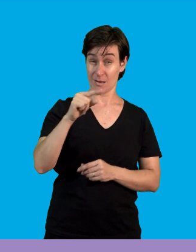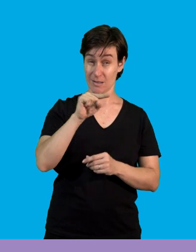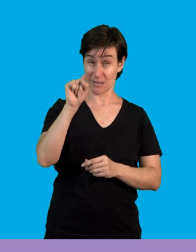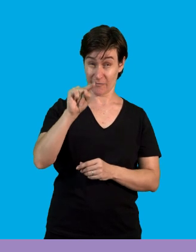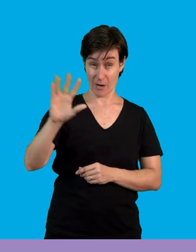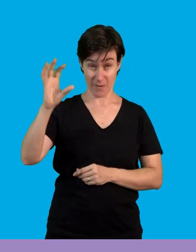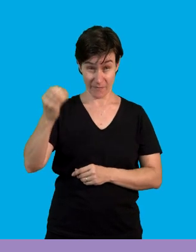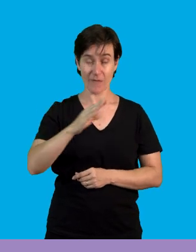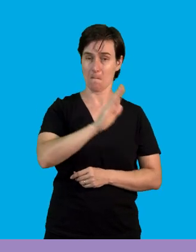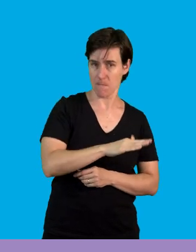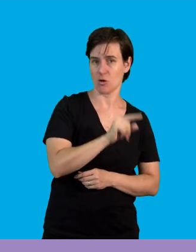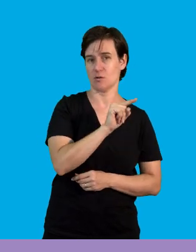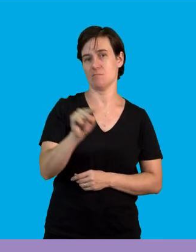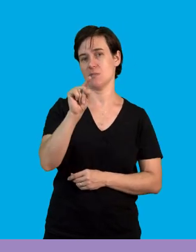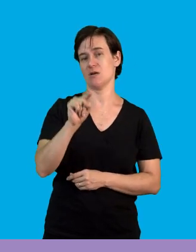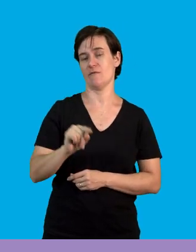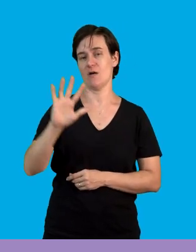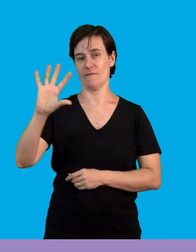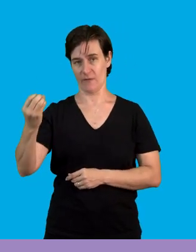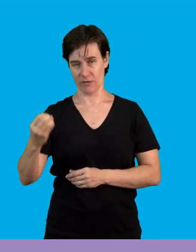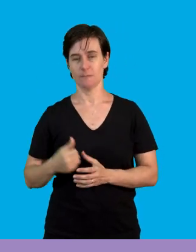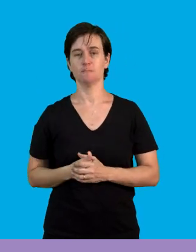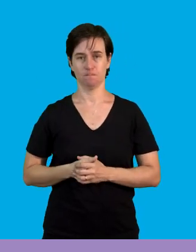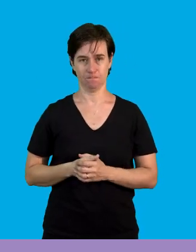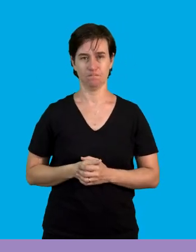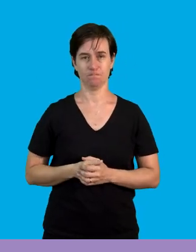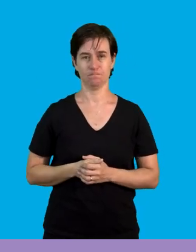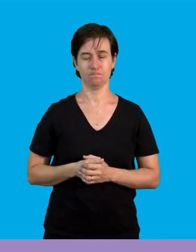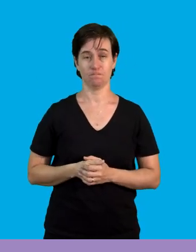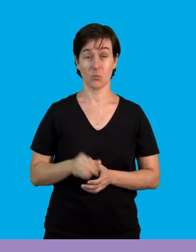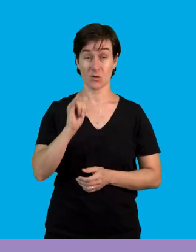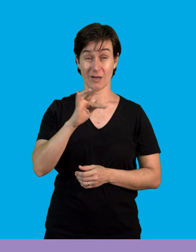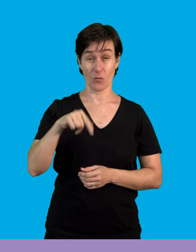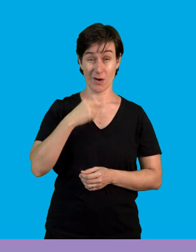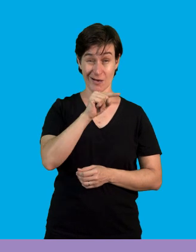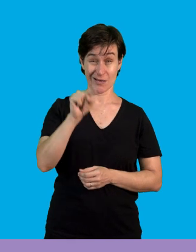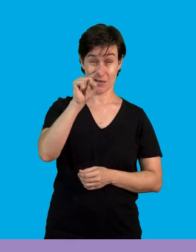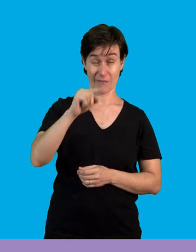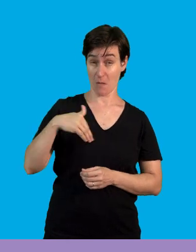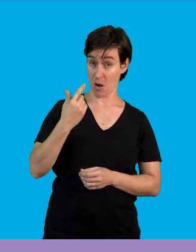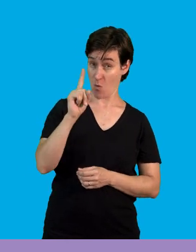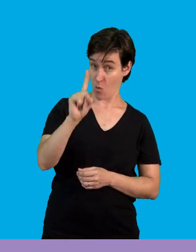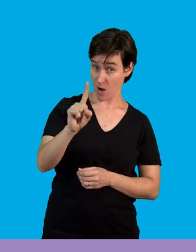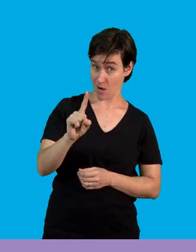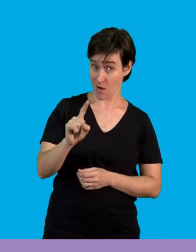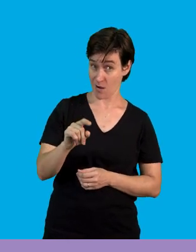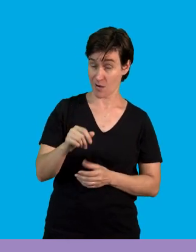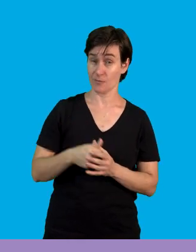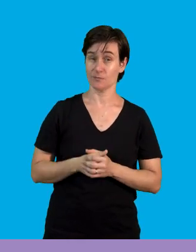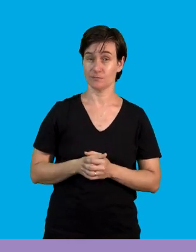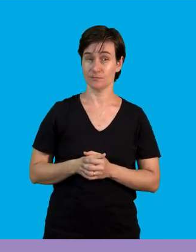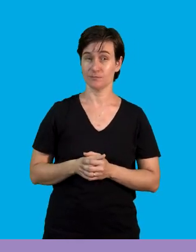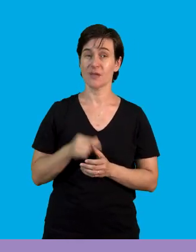the numerator and the denominator with the same number, a fraction that will represent 1, because each time we divide with